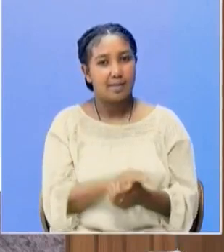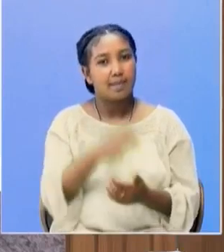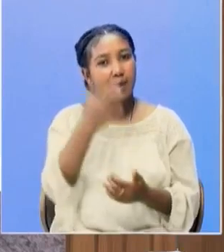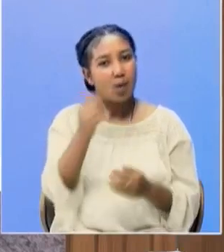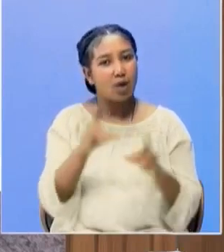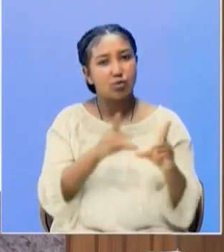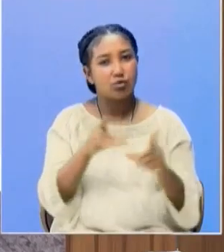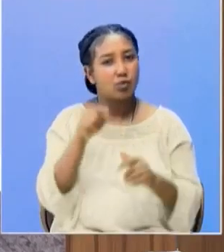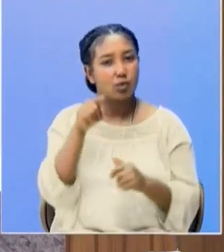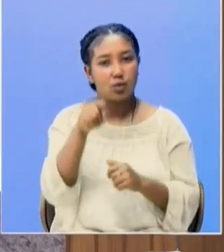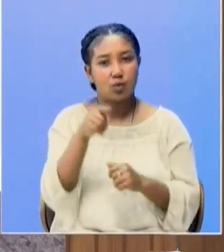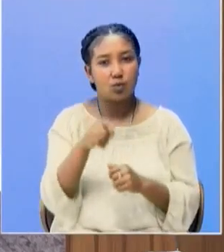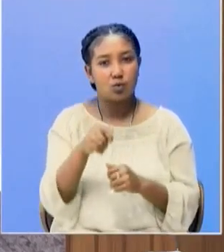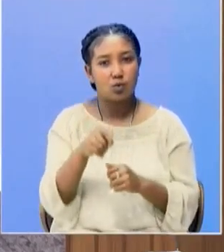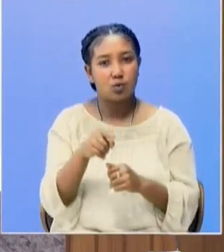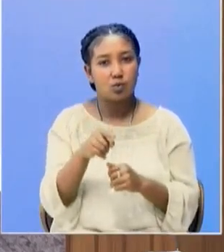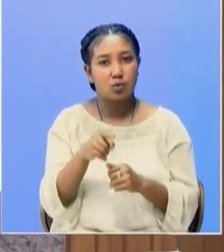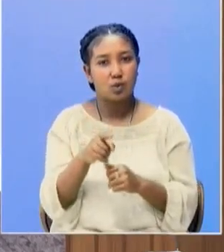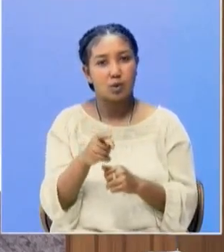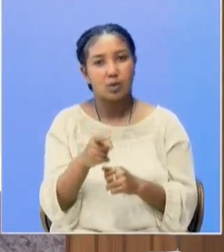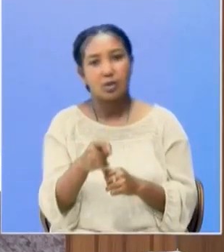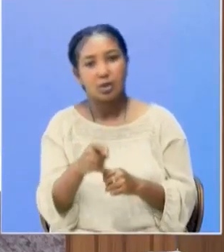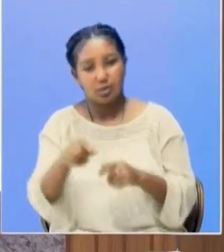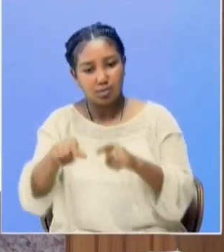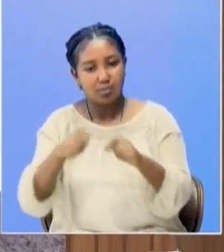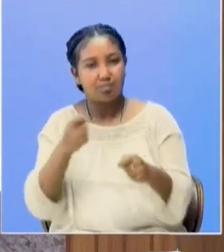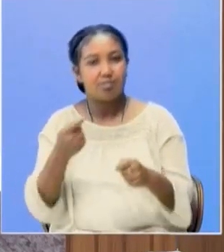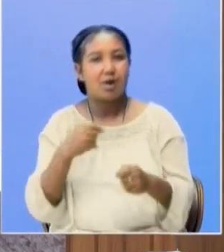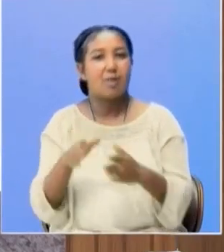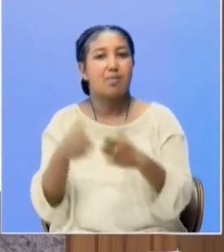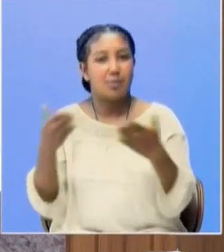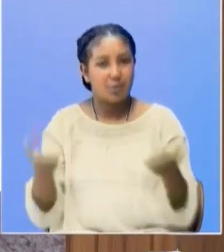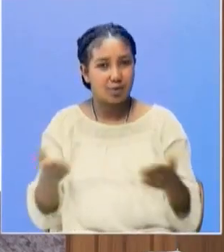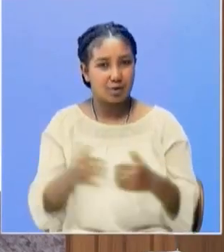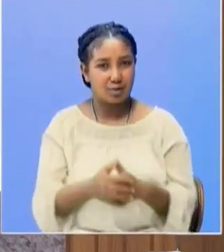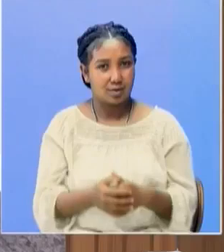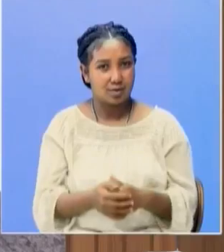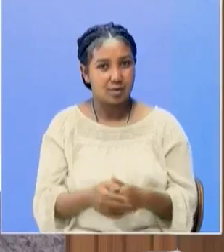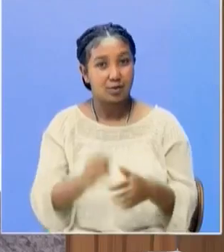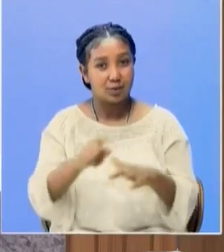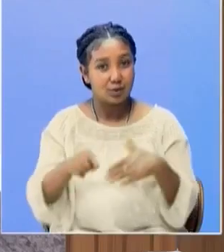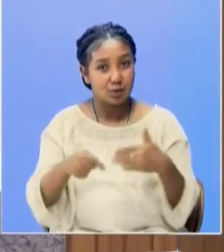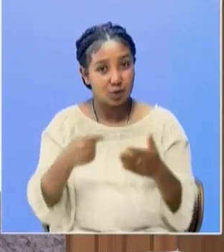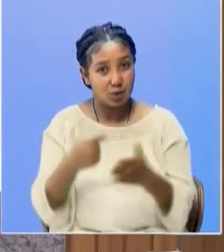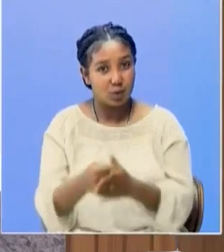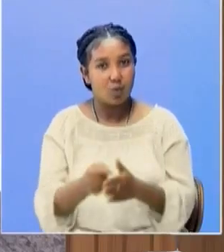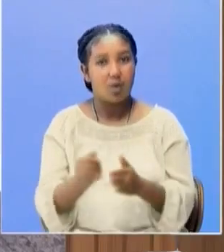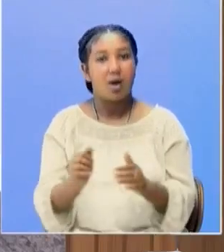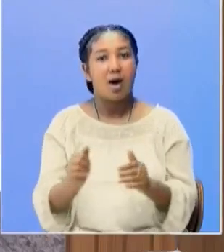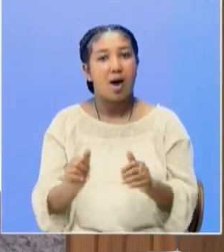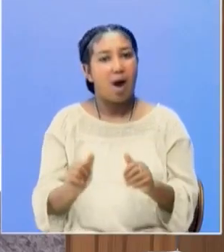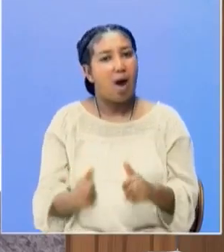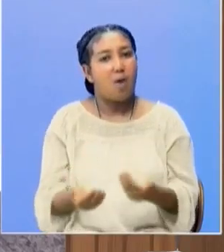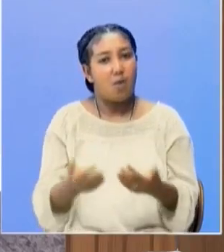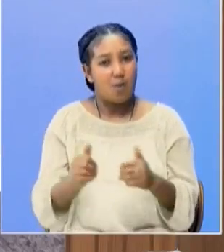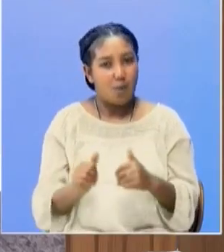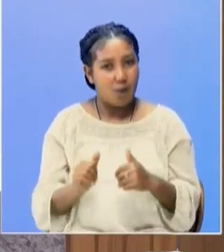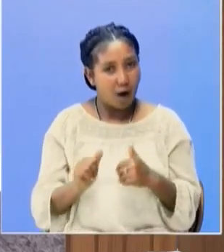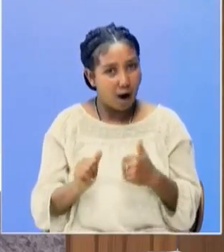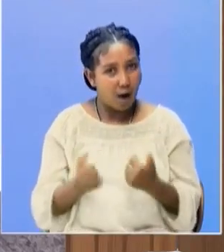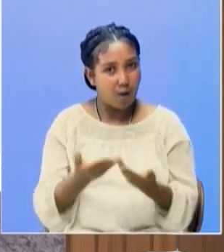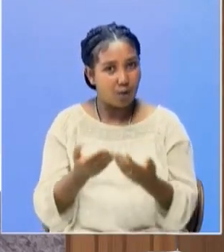Why did you tear my book? Okay? So, what about how?